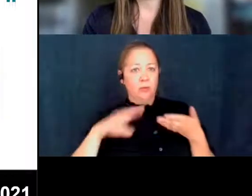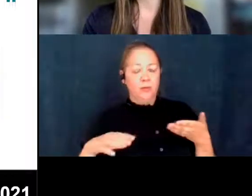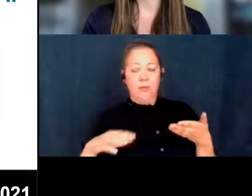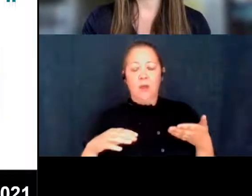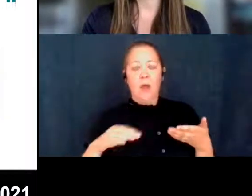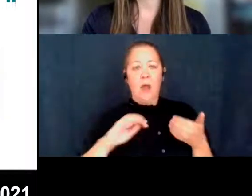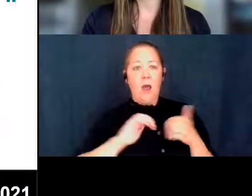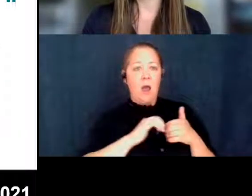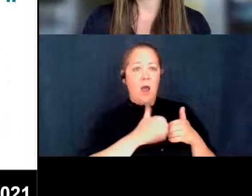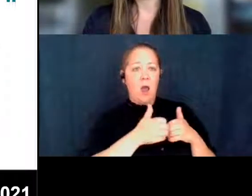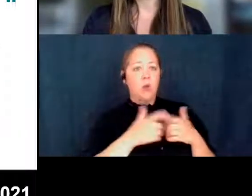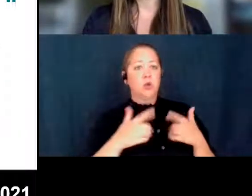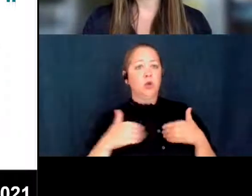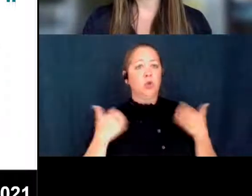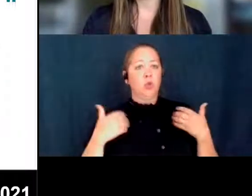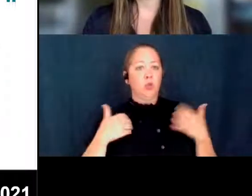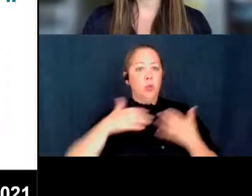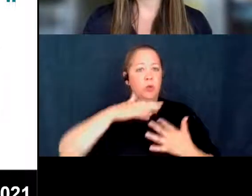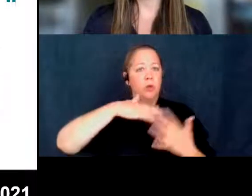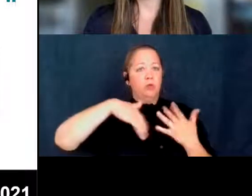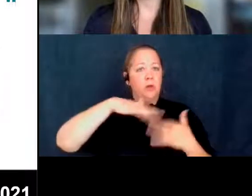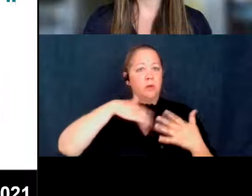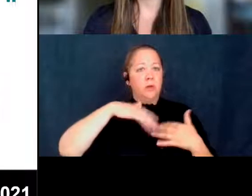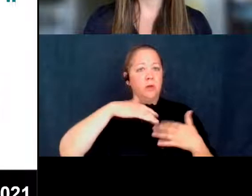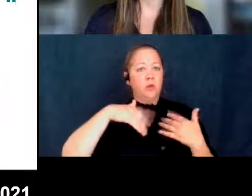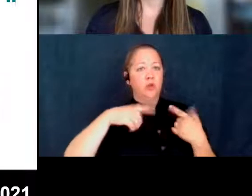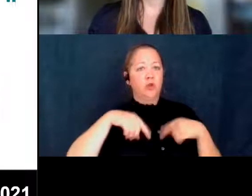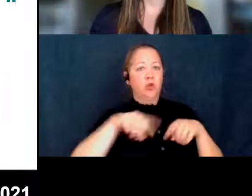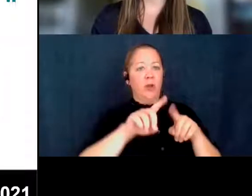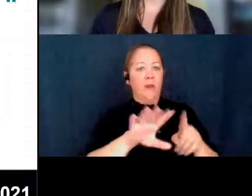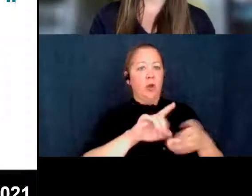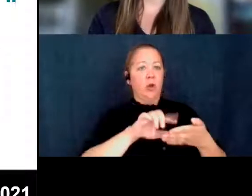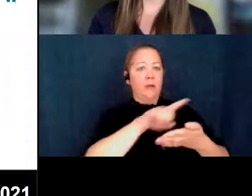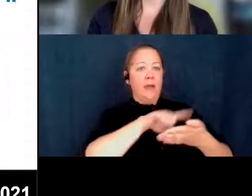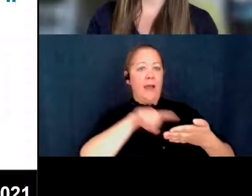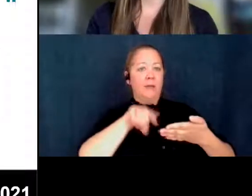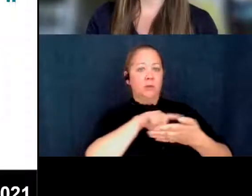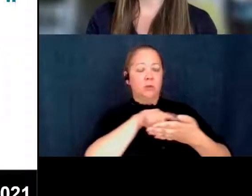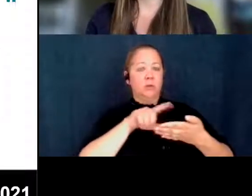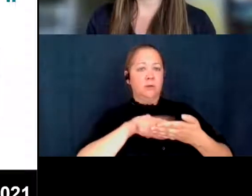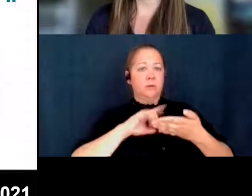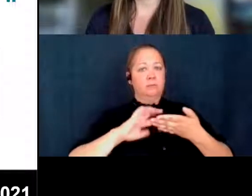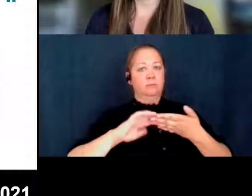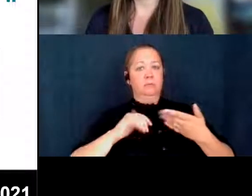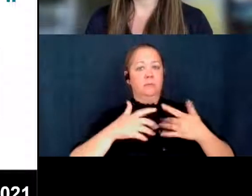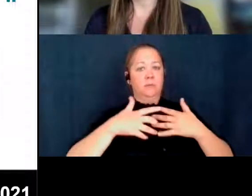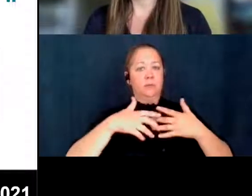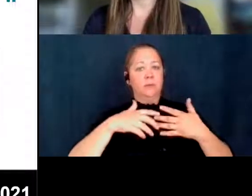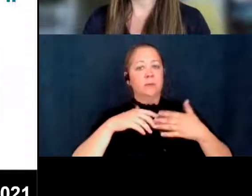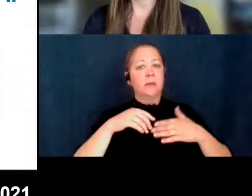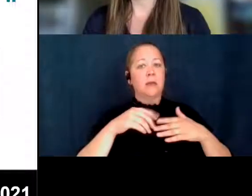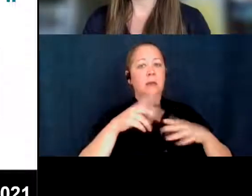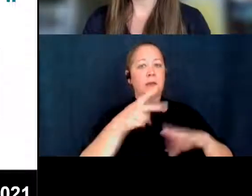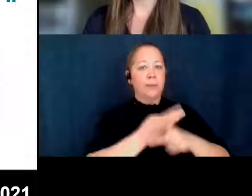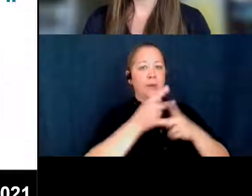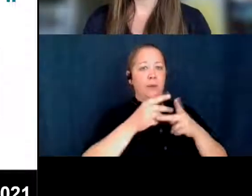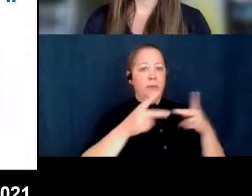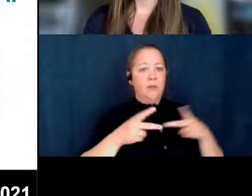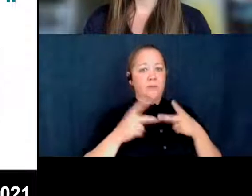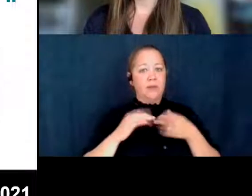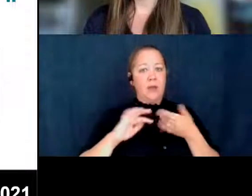were interacting during their canceled, sheltered in place, or returned early programs, and why this really helped us support